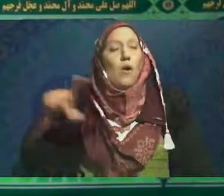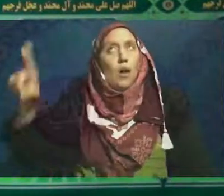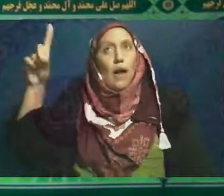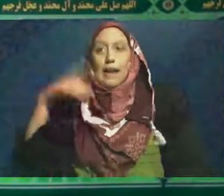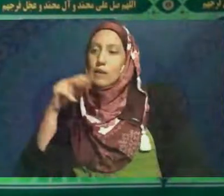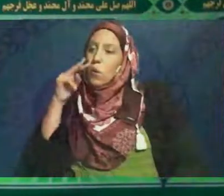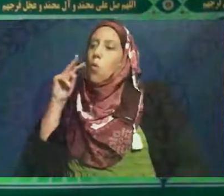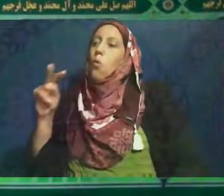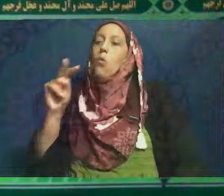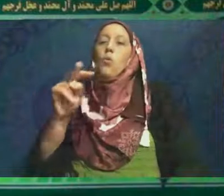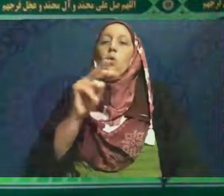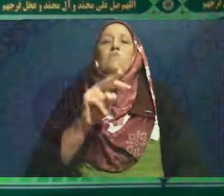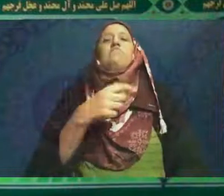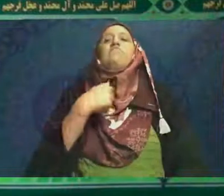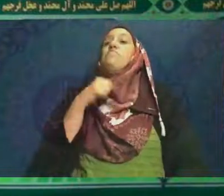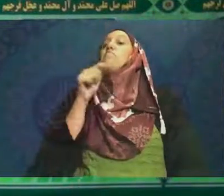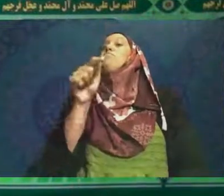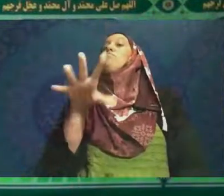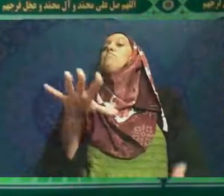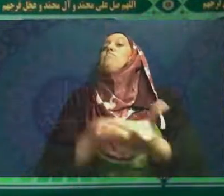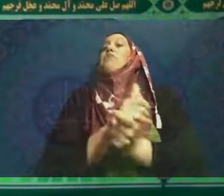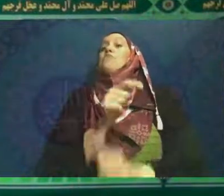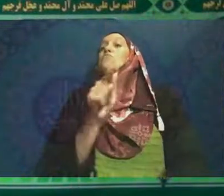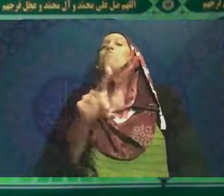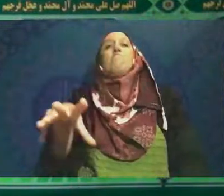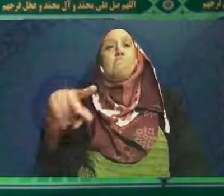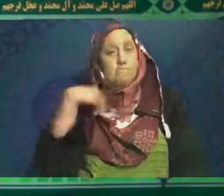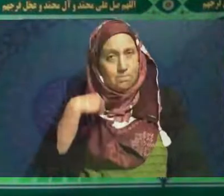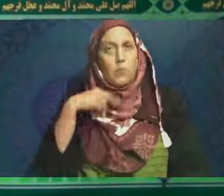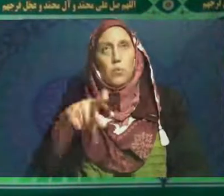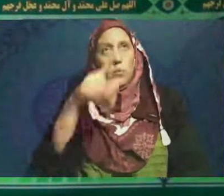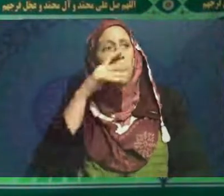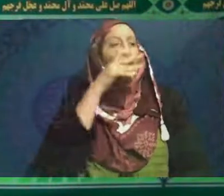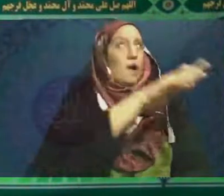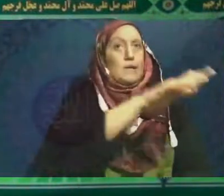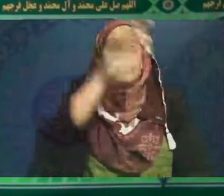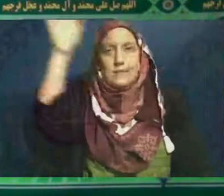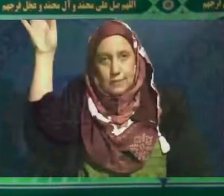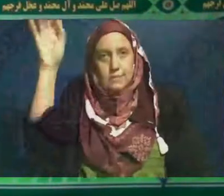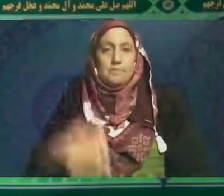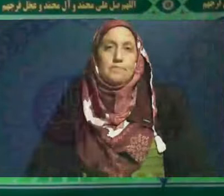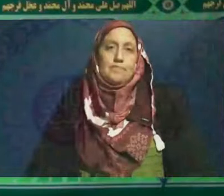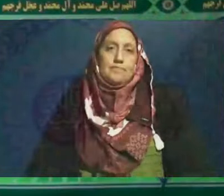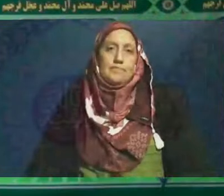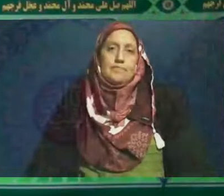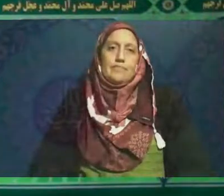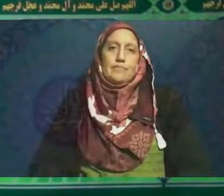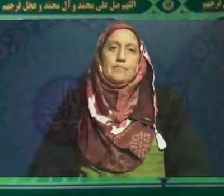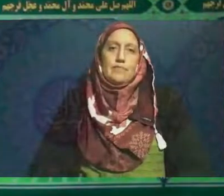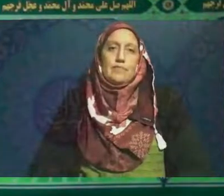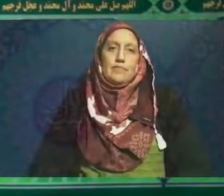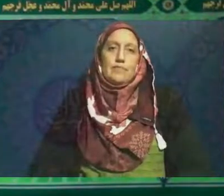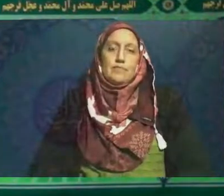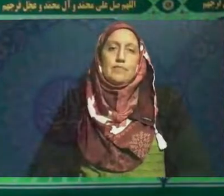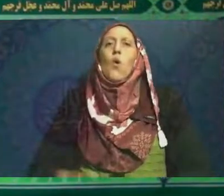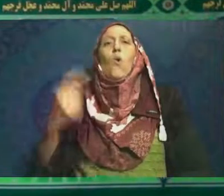be the recipient of the intercession? Again, criteria are mentioned. I will mention the main parts. The first,